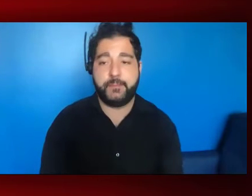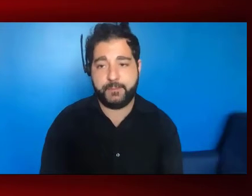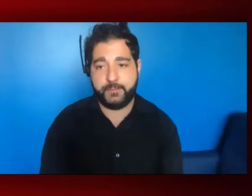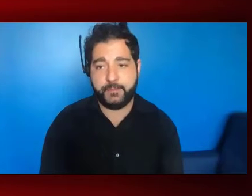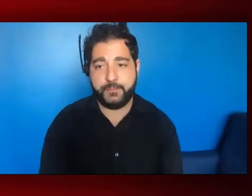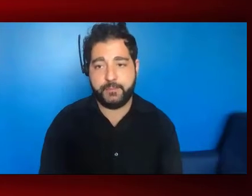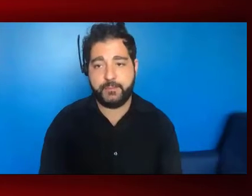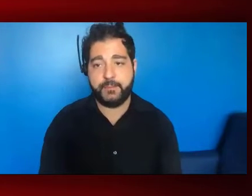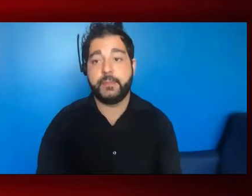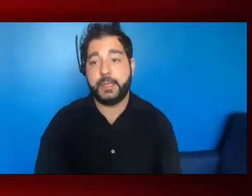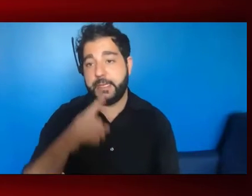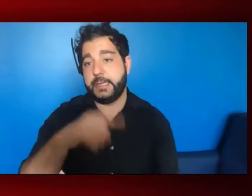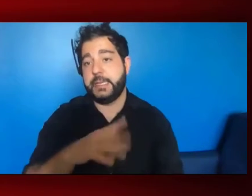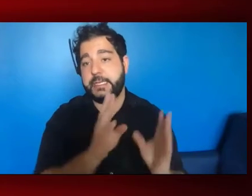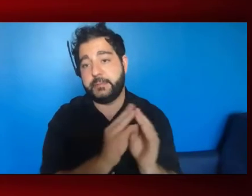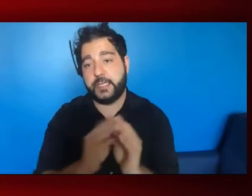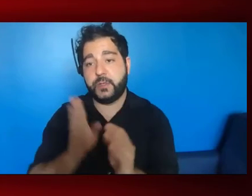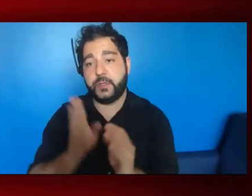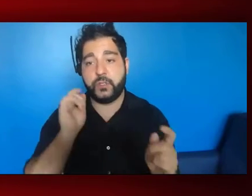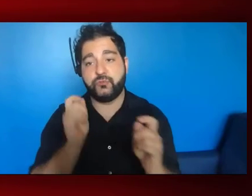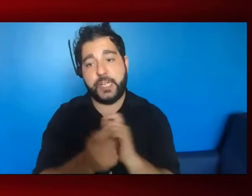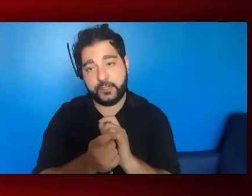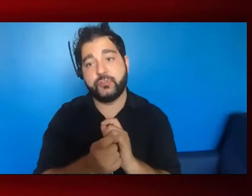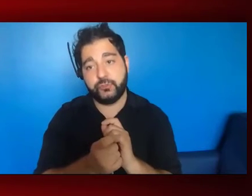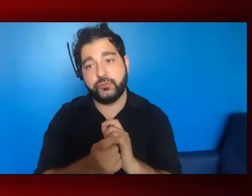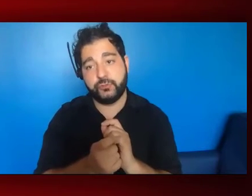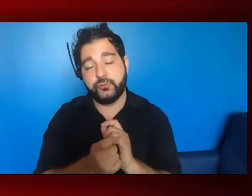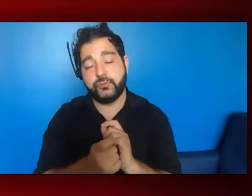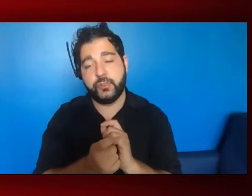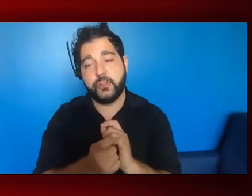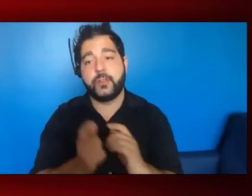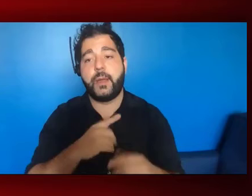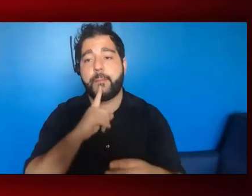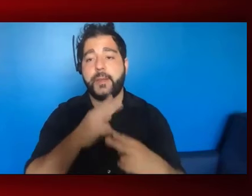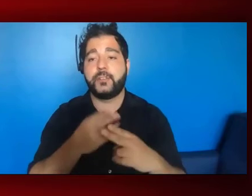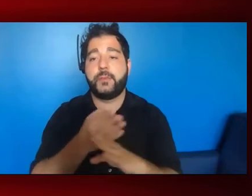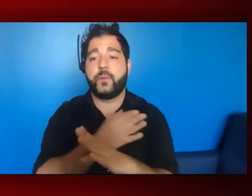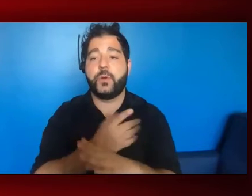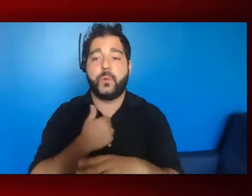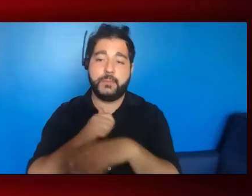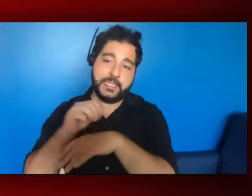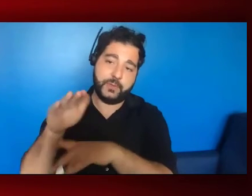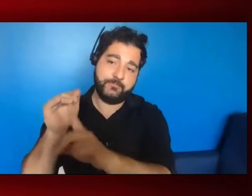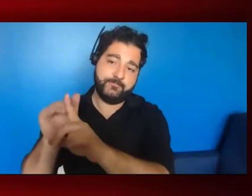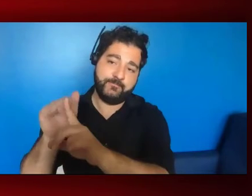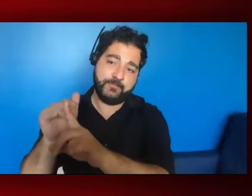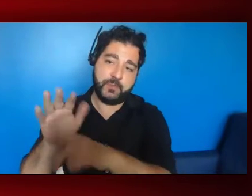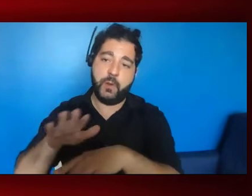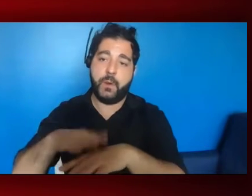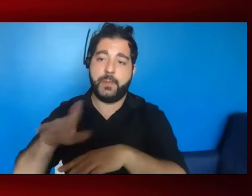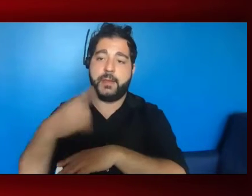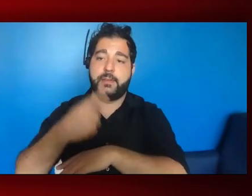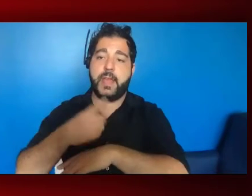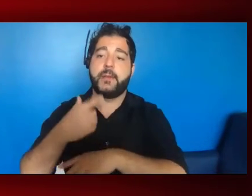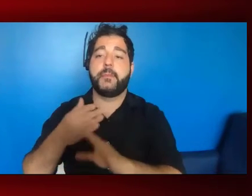These meetings can and do change up till the day of the event. So I mentioned, we'll be sending you reminders on the day of the event before